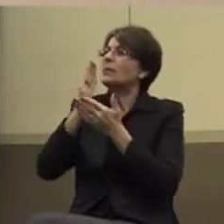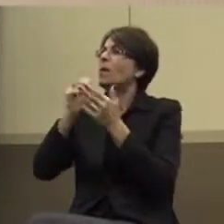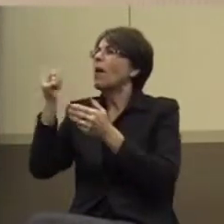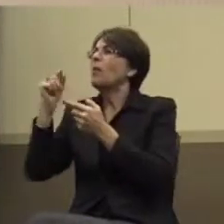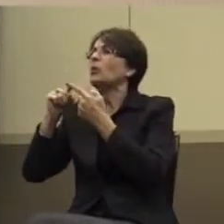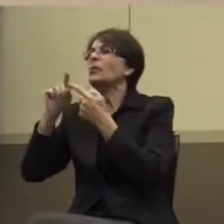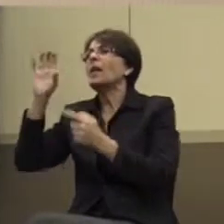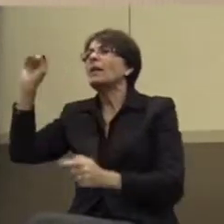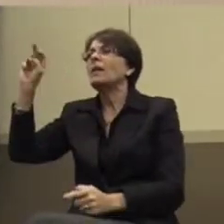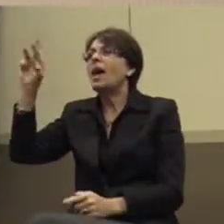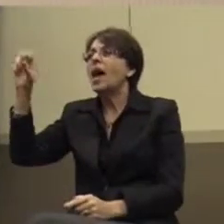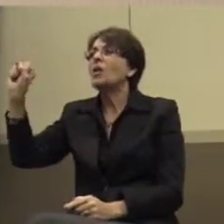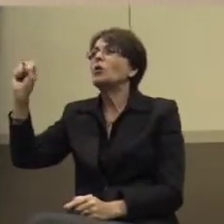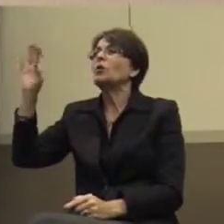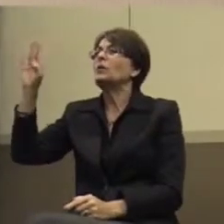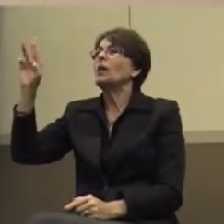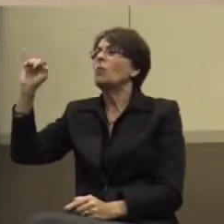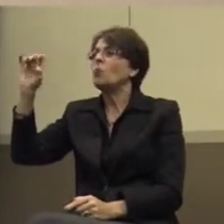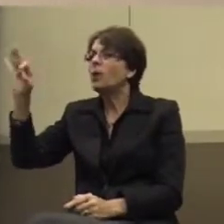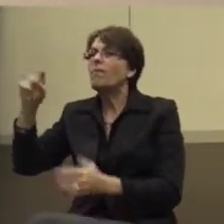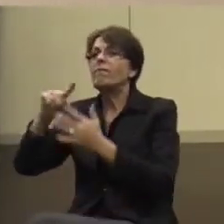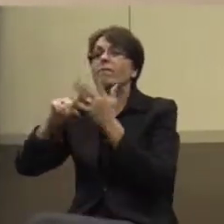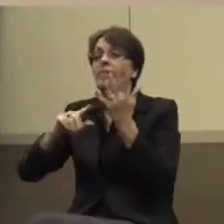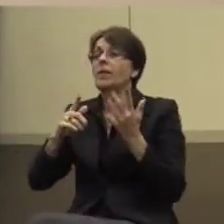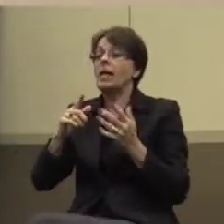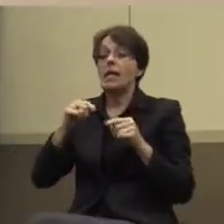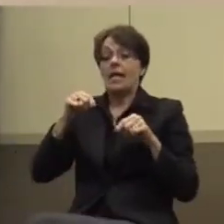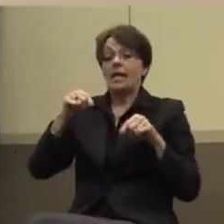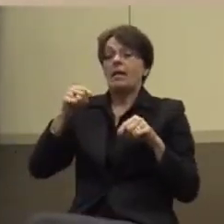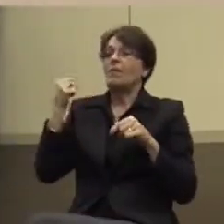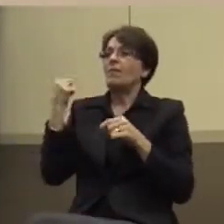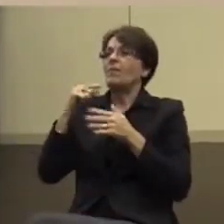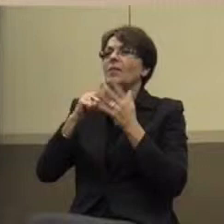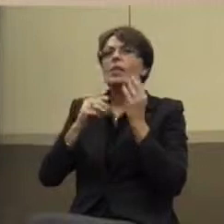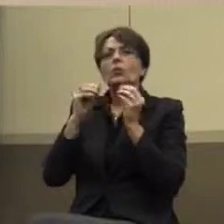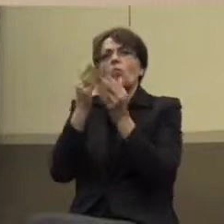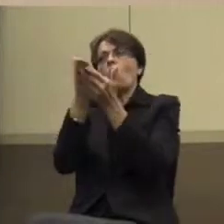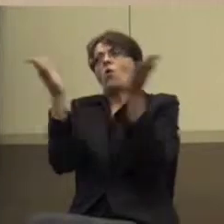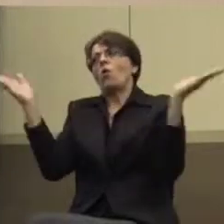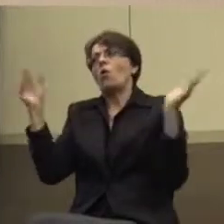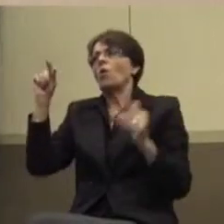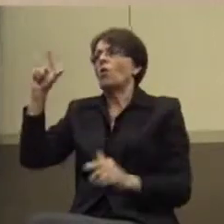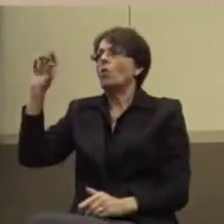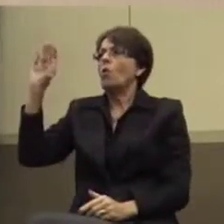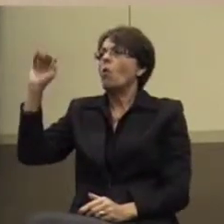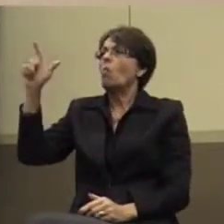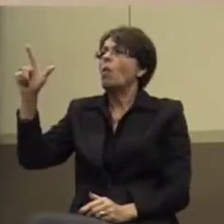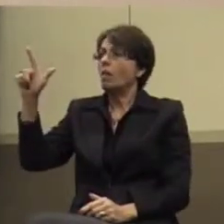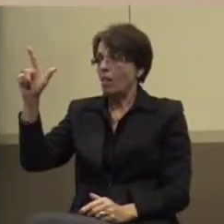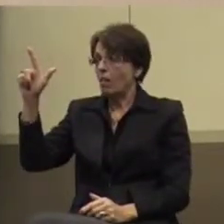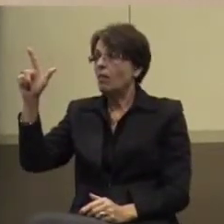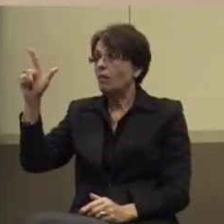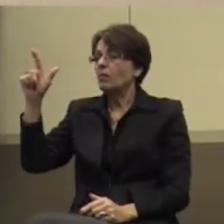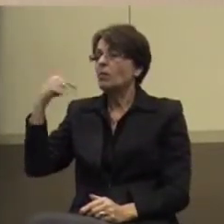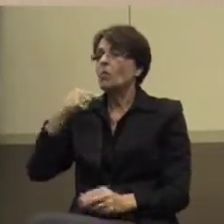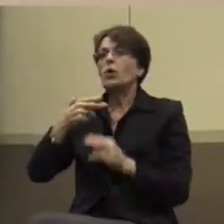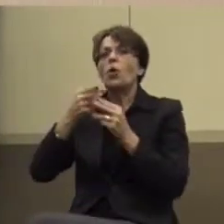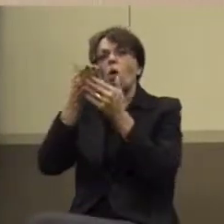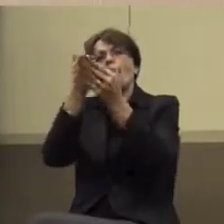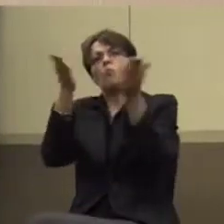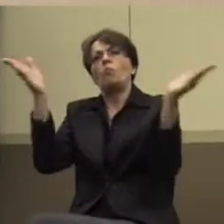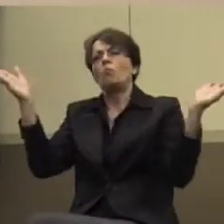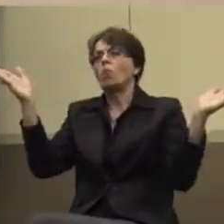the Connors and the Brief. Okay. Here, these are more global, what we call